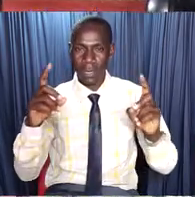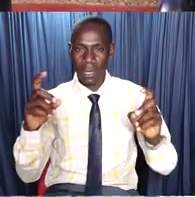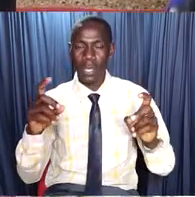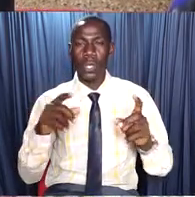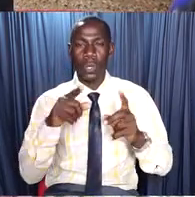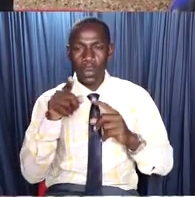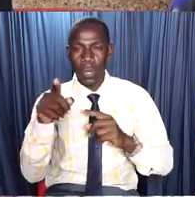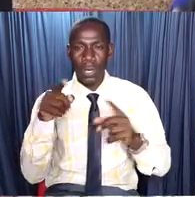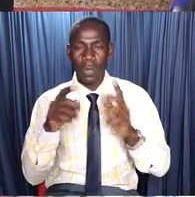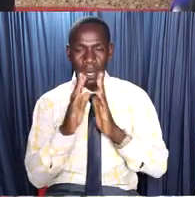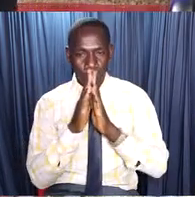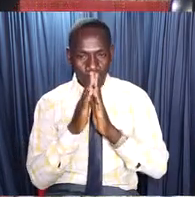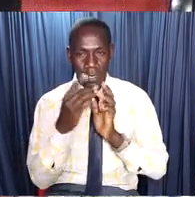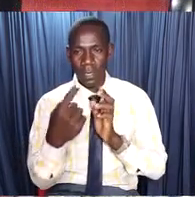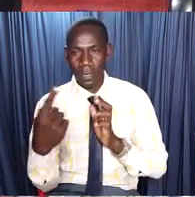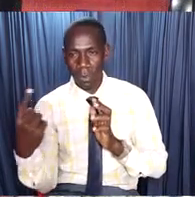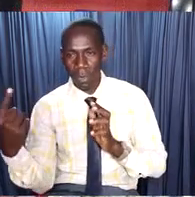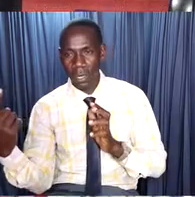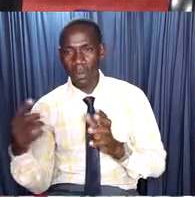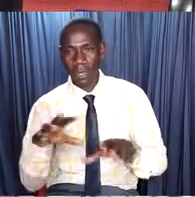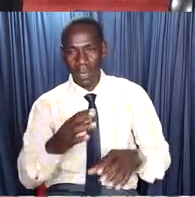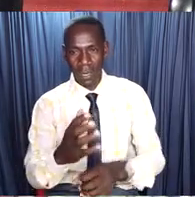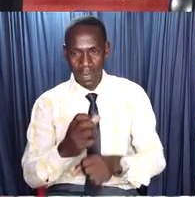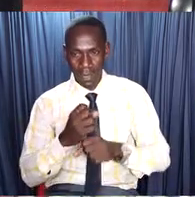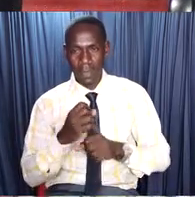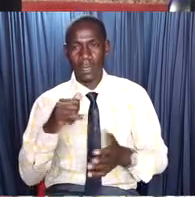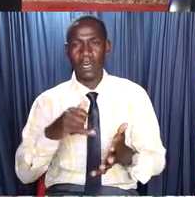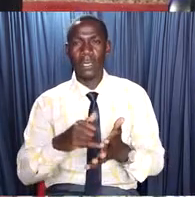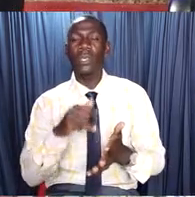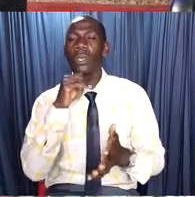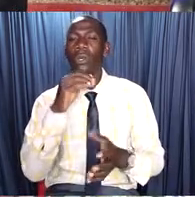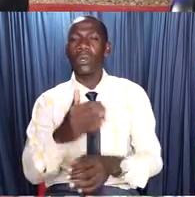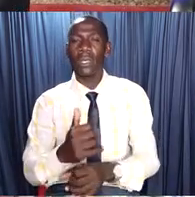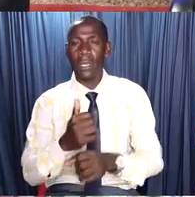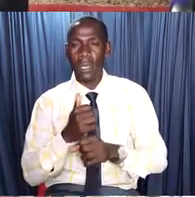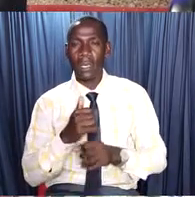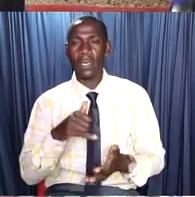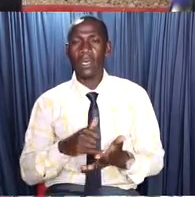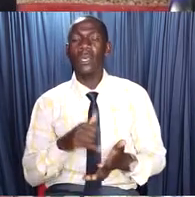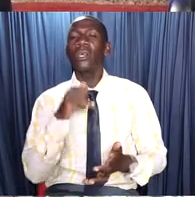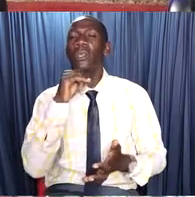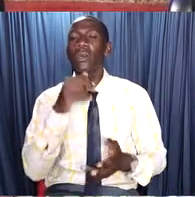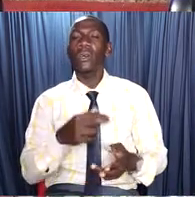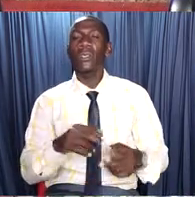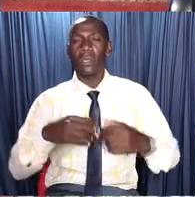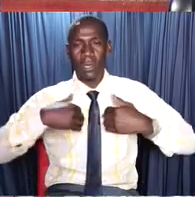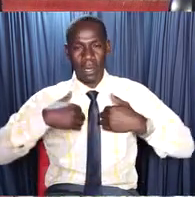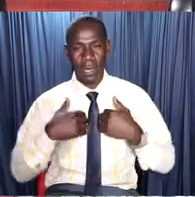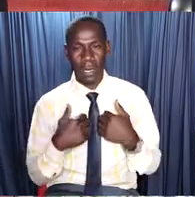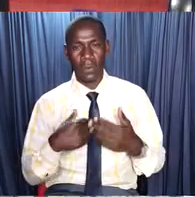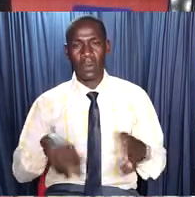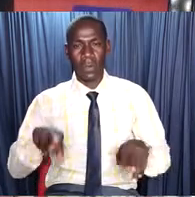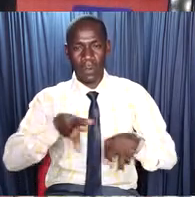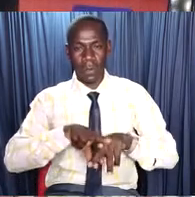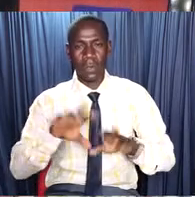of your sins. Mtapata. Confess your sins one to another. Ujapata, and pray to one another. Usichoke kuungama dhambi na kuacha. Don't